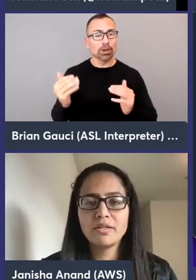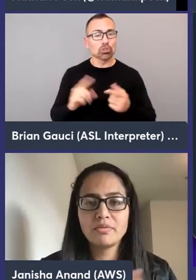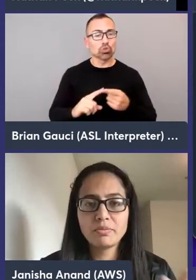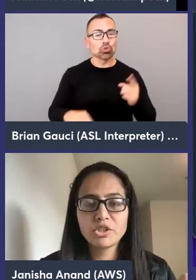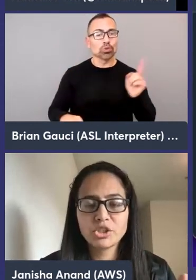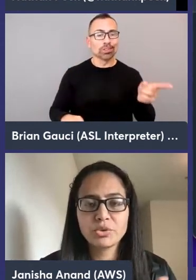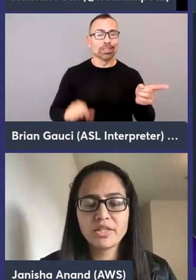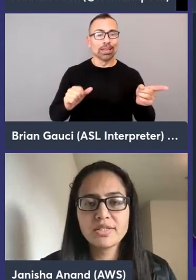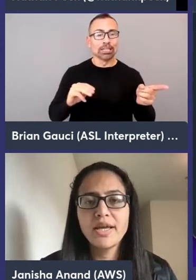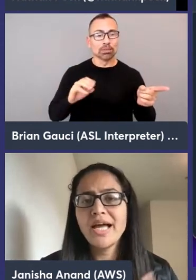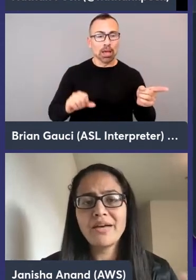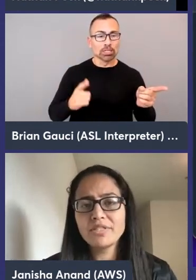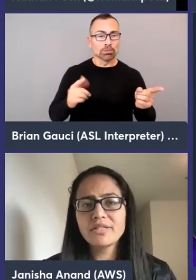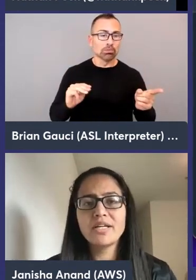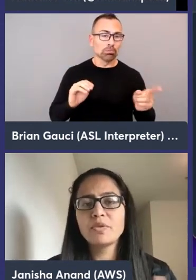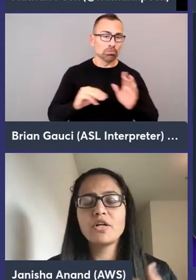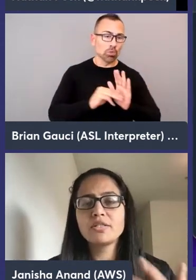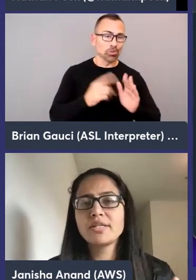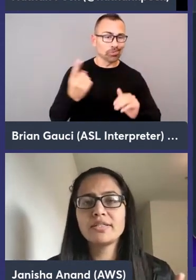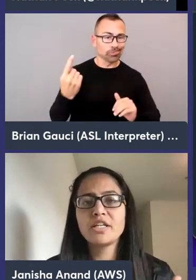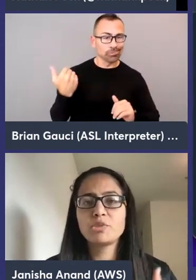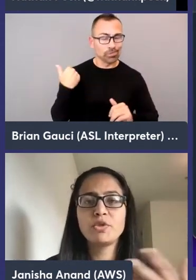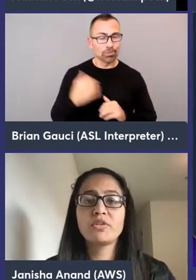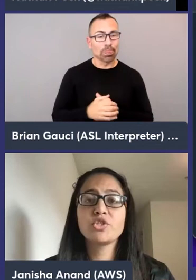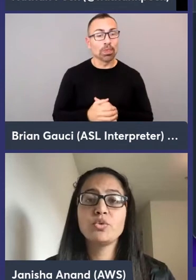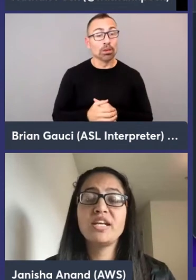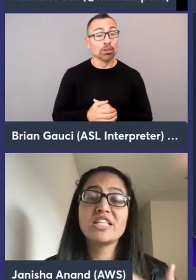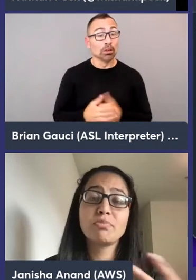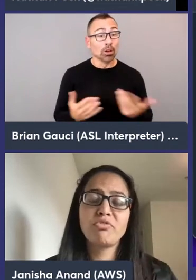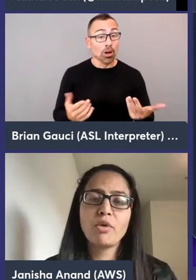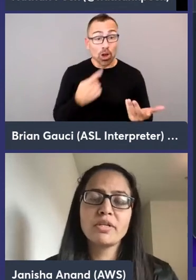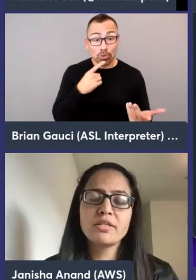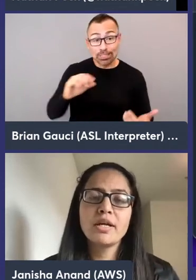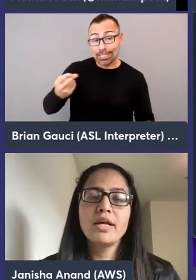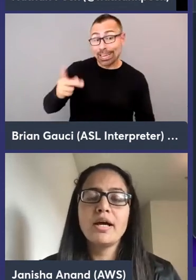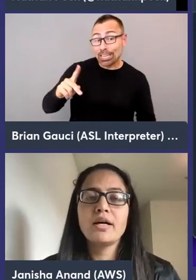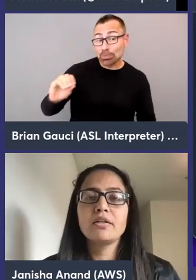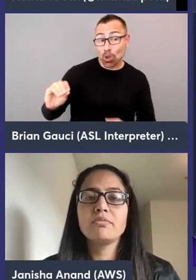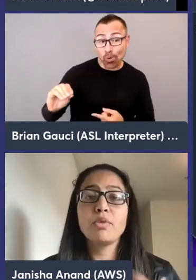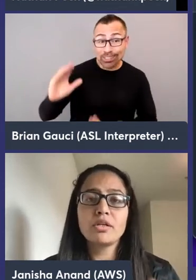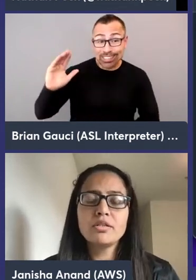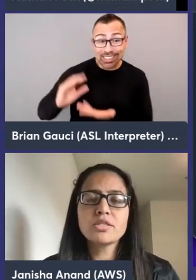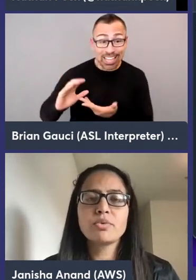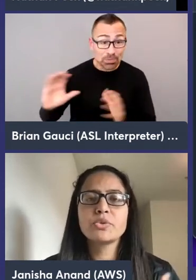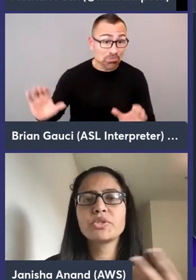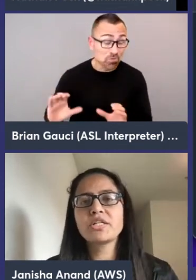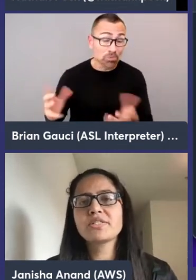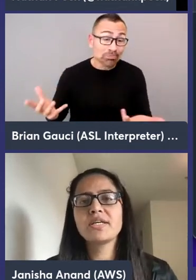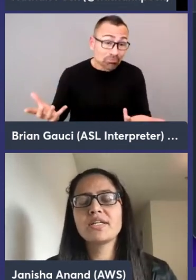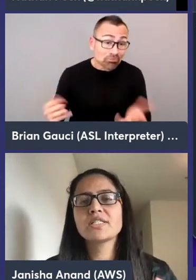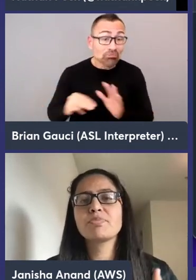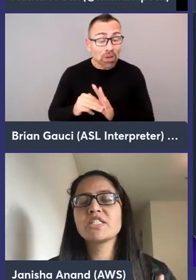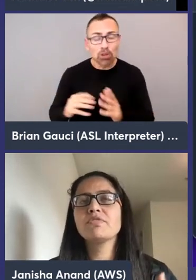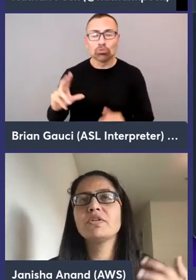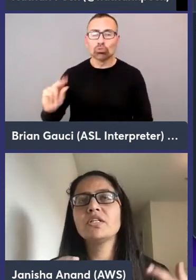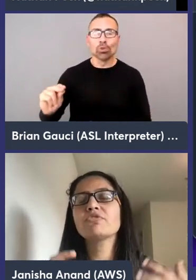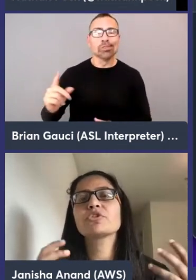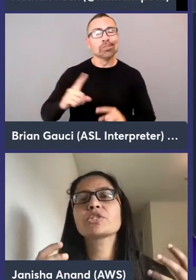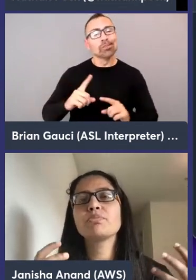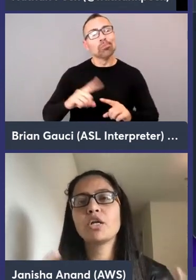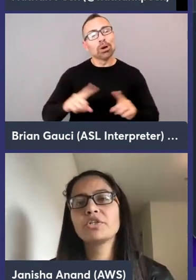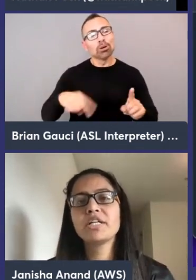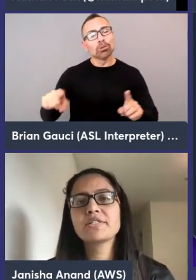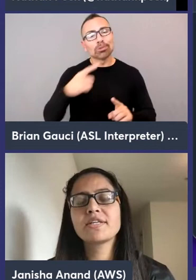we just showcased. Having said that, we're not saying that HPO gives you less performant models. What we're trying to say is specifically